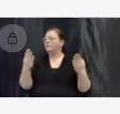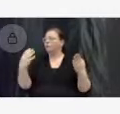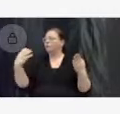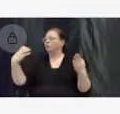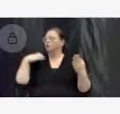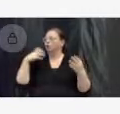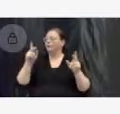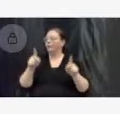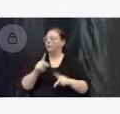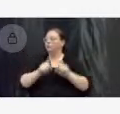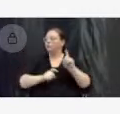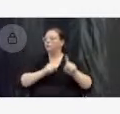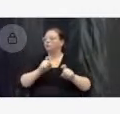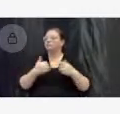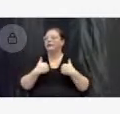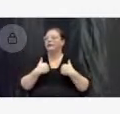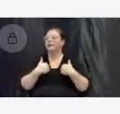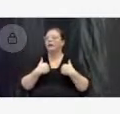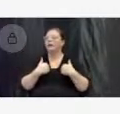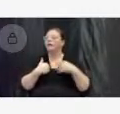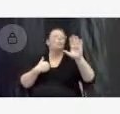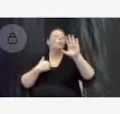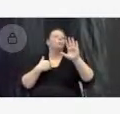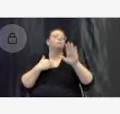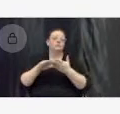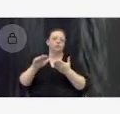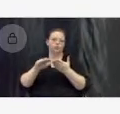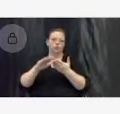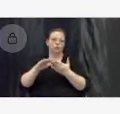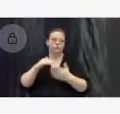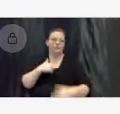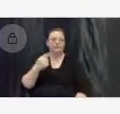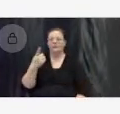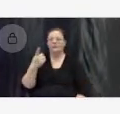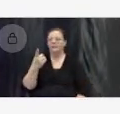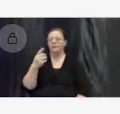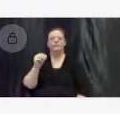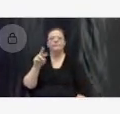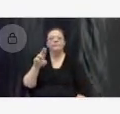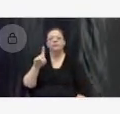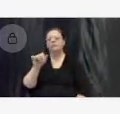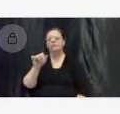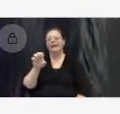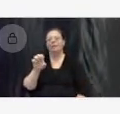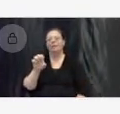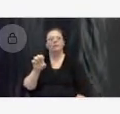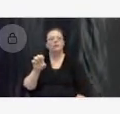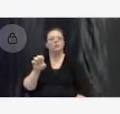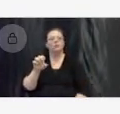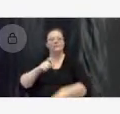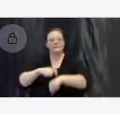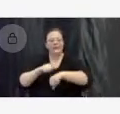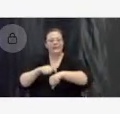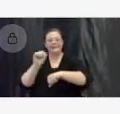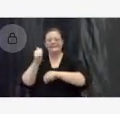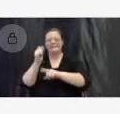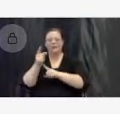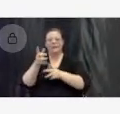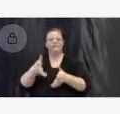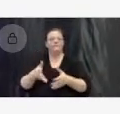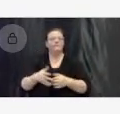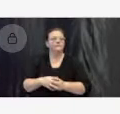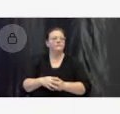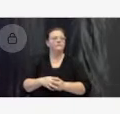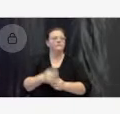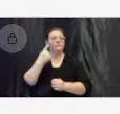to have any questions. Oh, excuse me. Mr. Dale. We have 10 minutes. We have 10 minutes left for